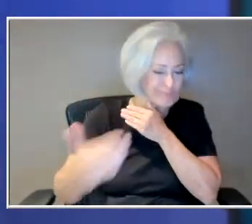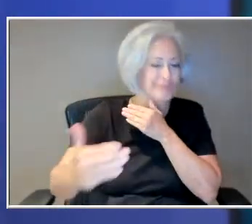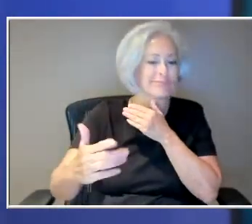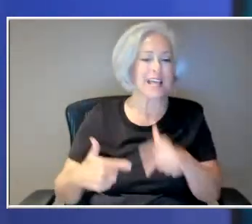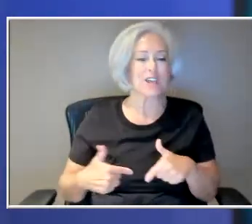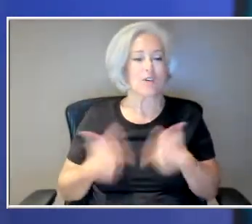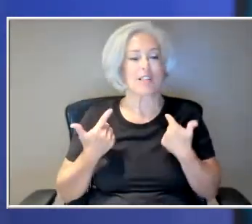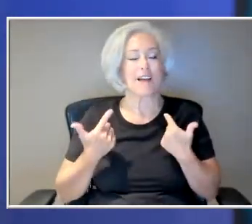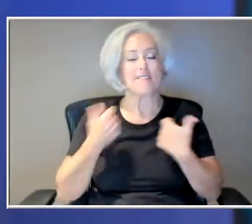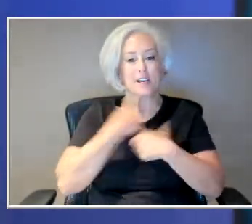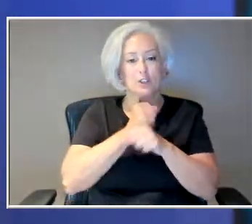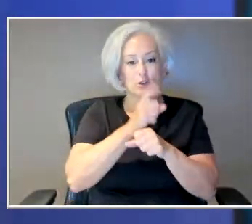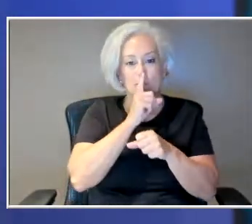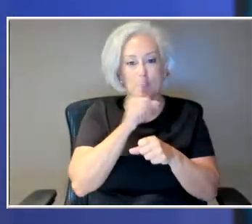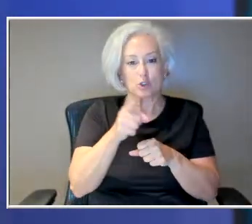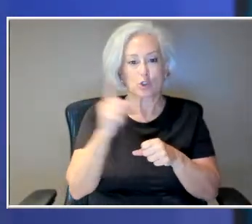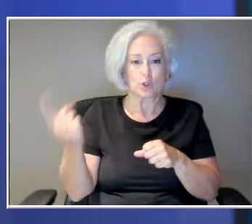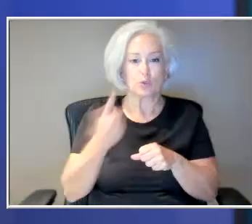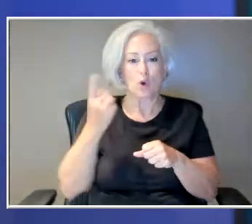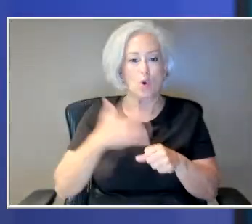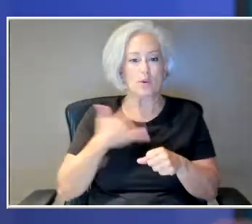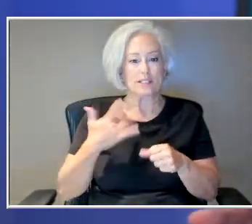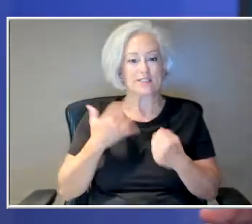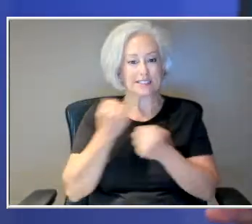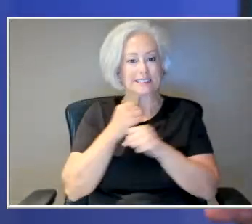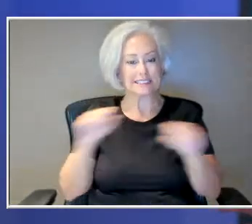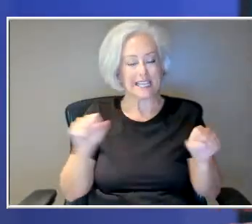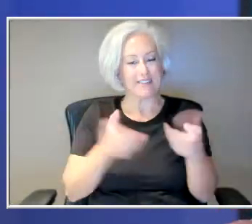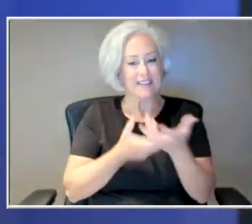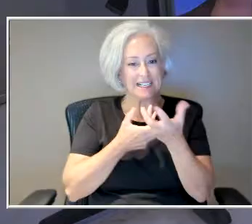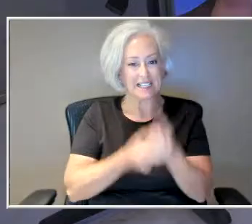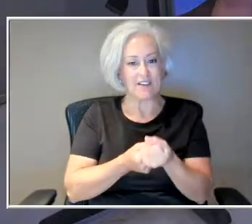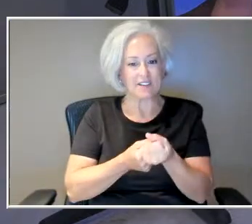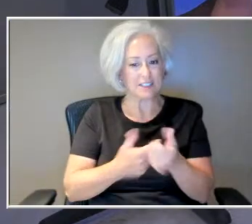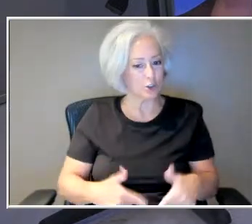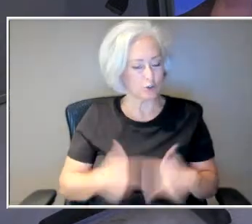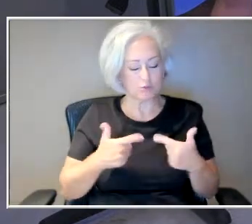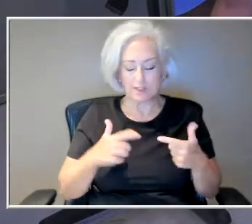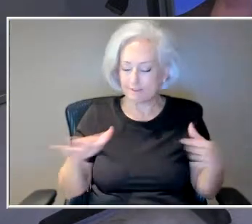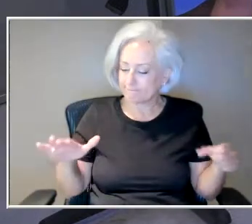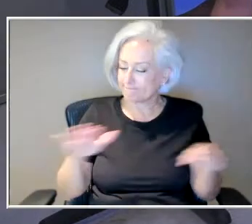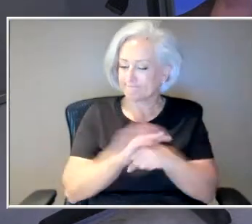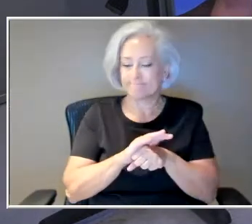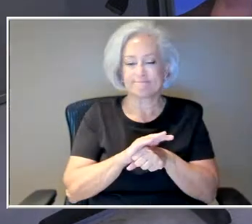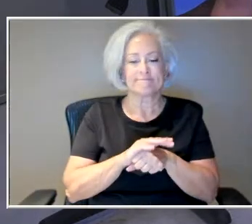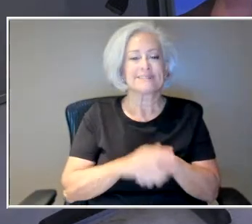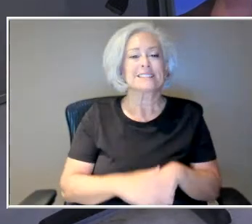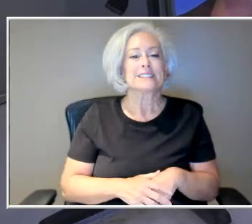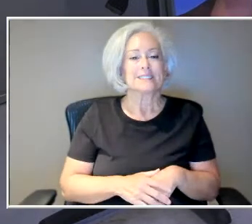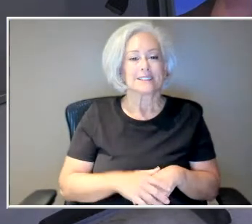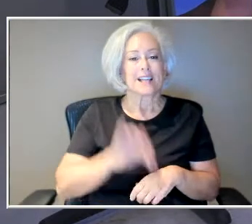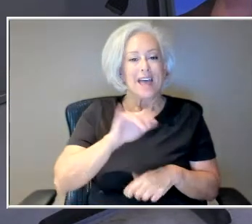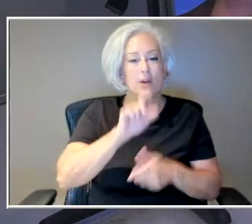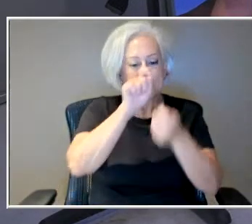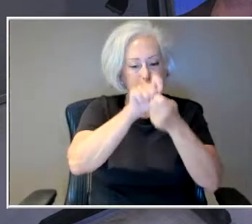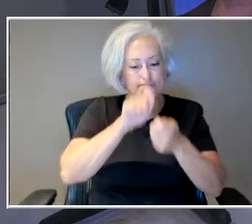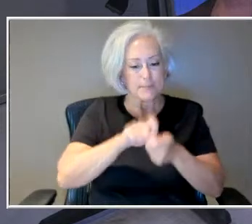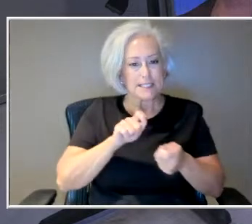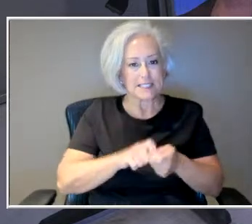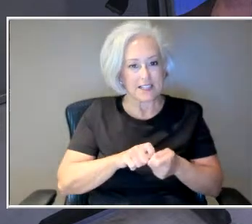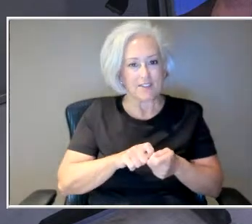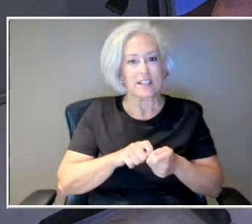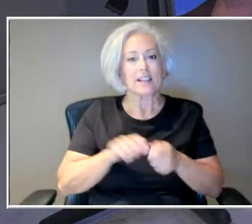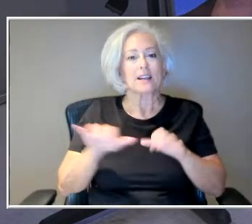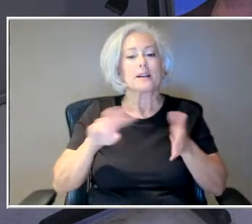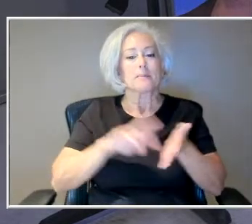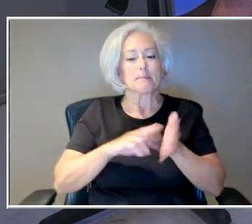you always feel safe and confident to live your life to the fullest. And that is a pretty meticulous regimen of imaging follow-up. Because